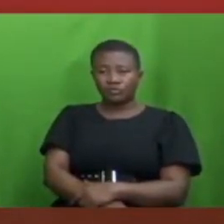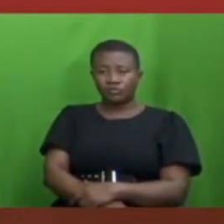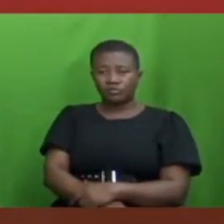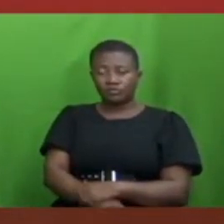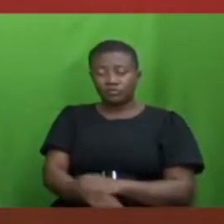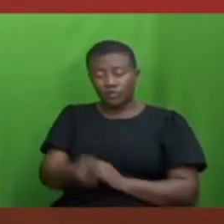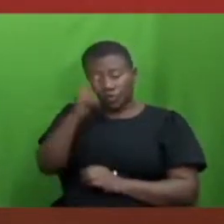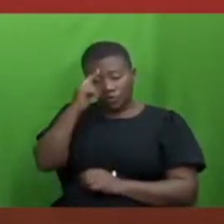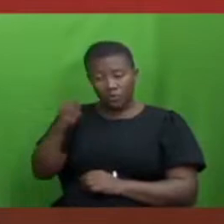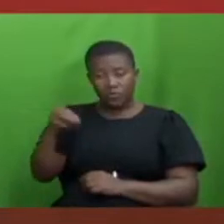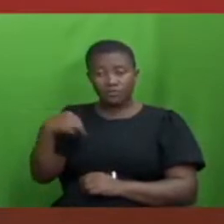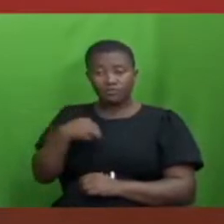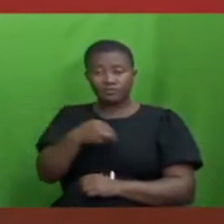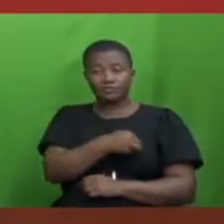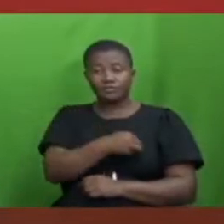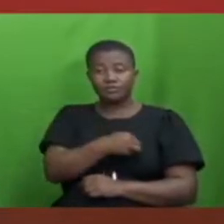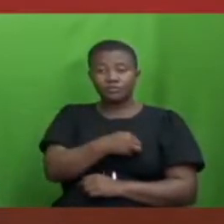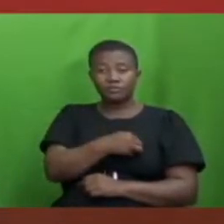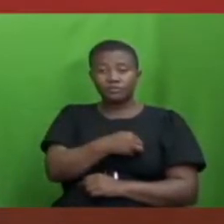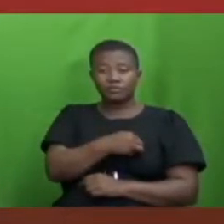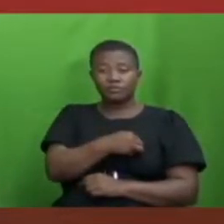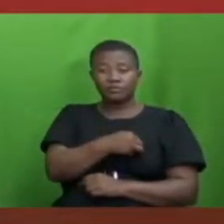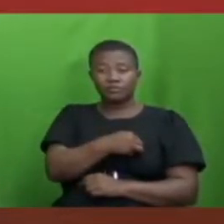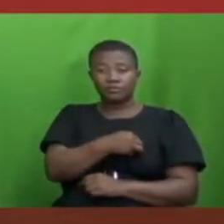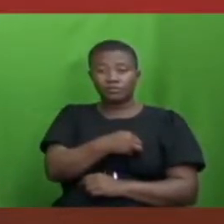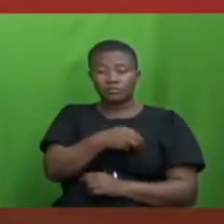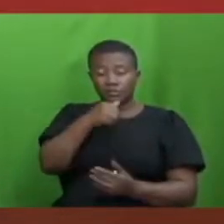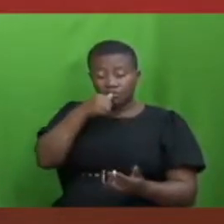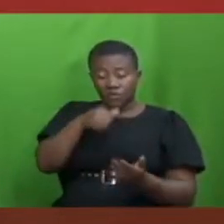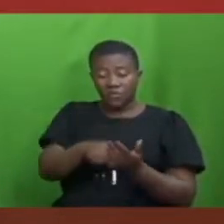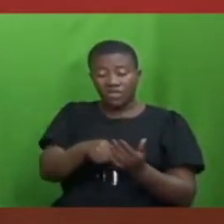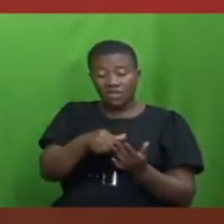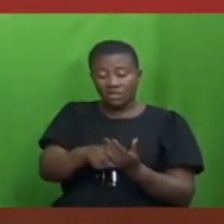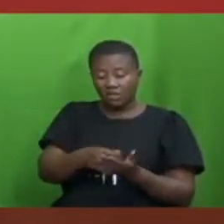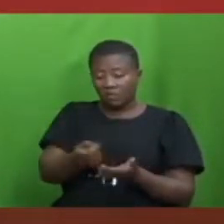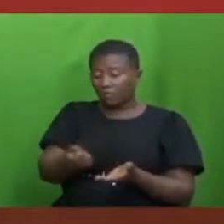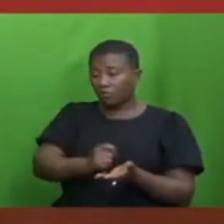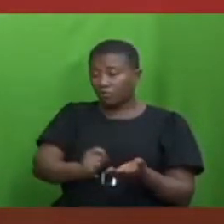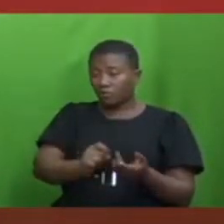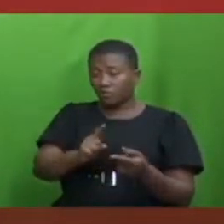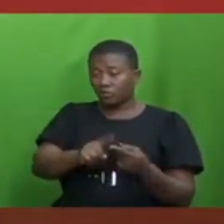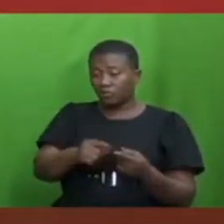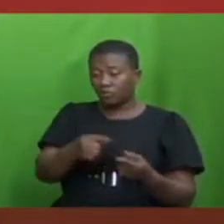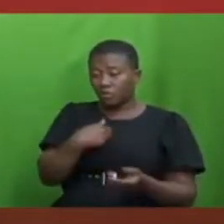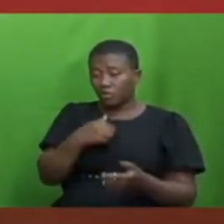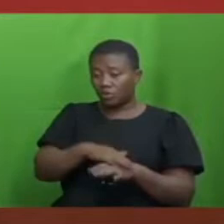Honourable Member, a letter was written to me on this matter.